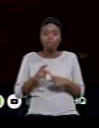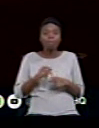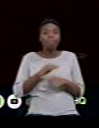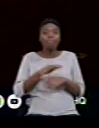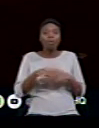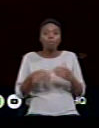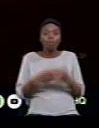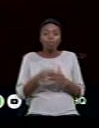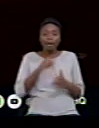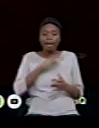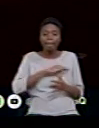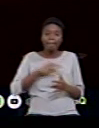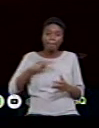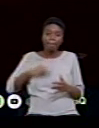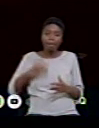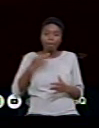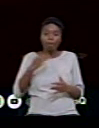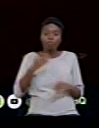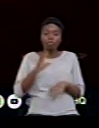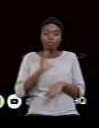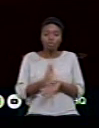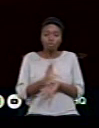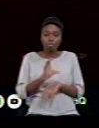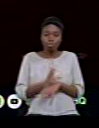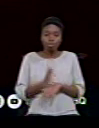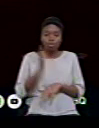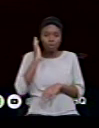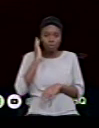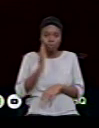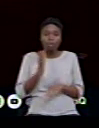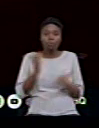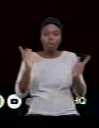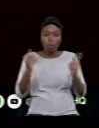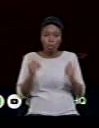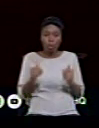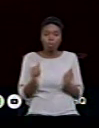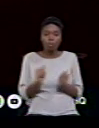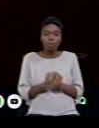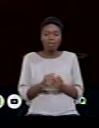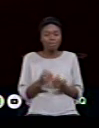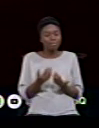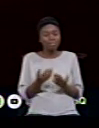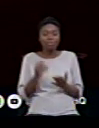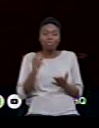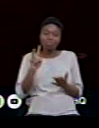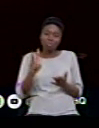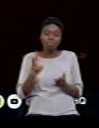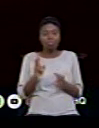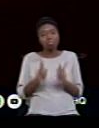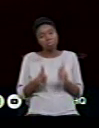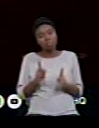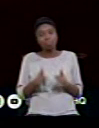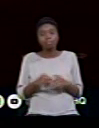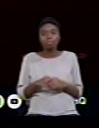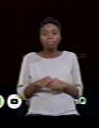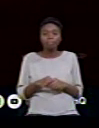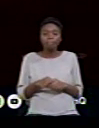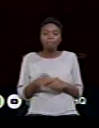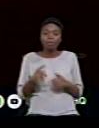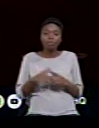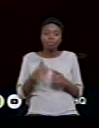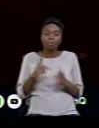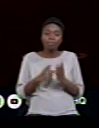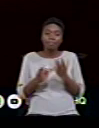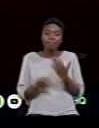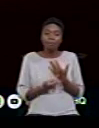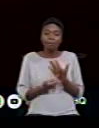member of the church should endeavor to come with at least two invitees to the